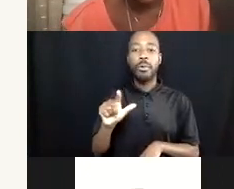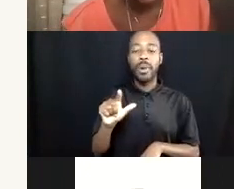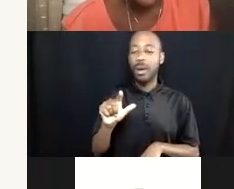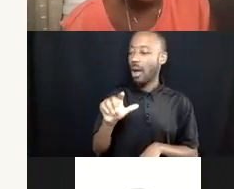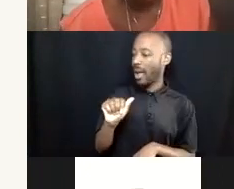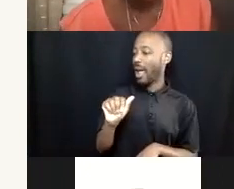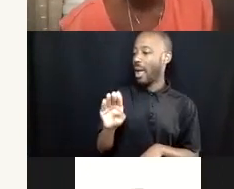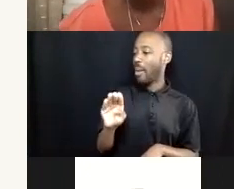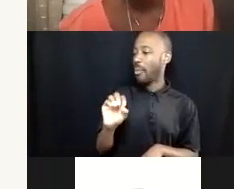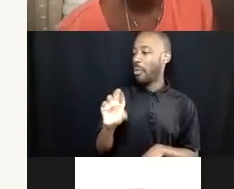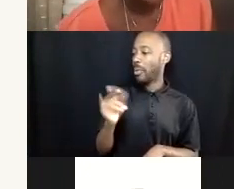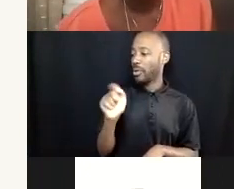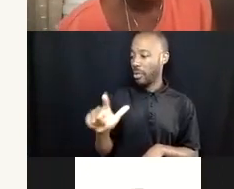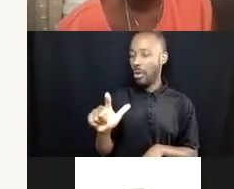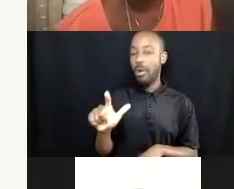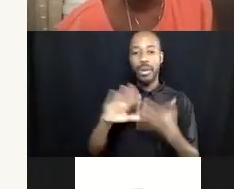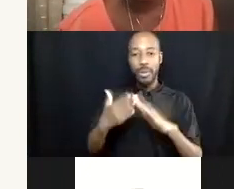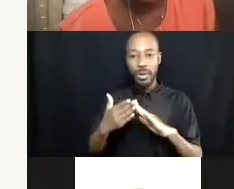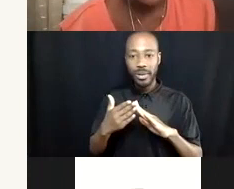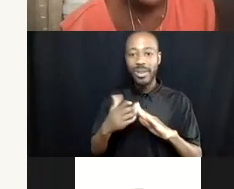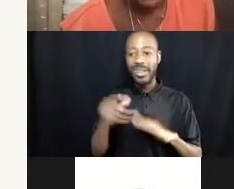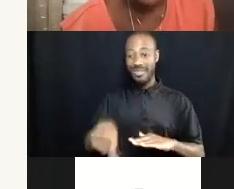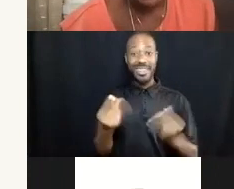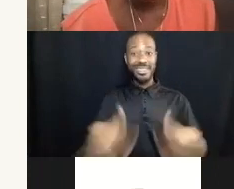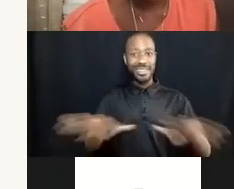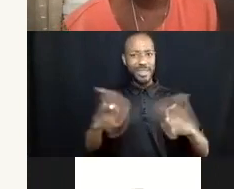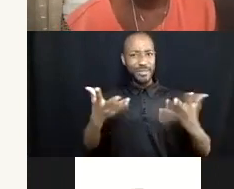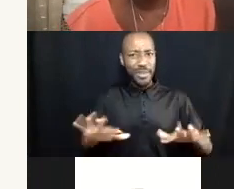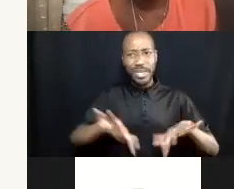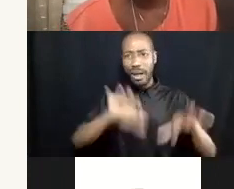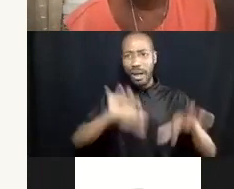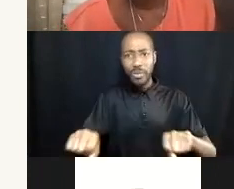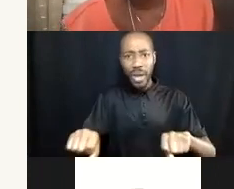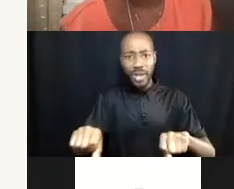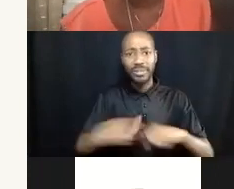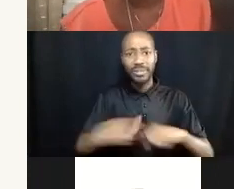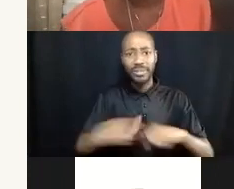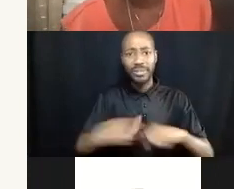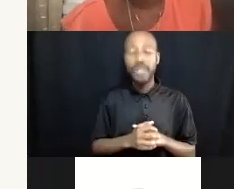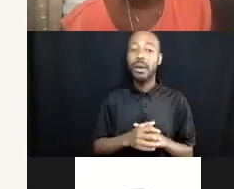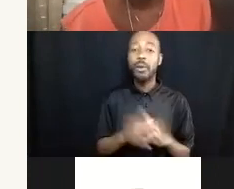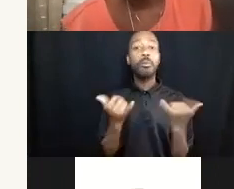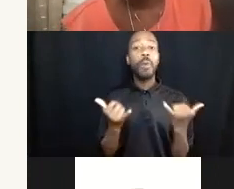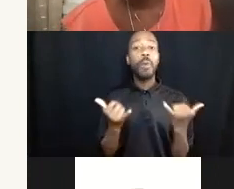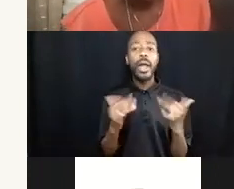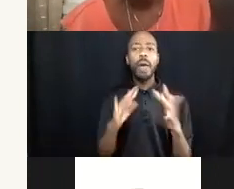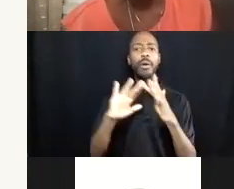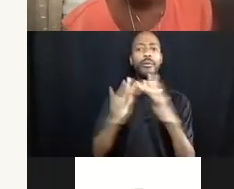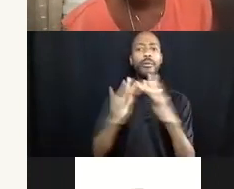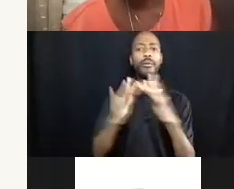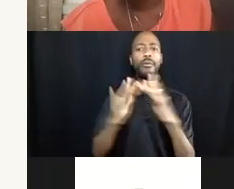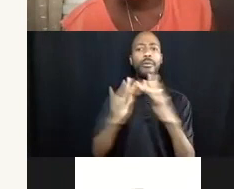was occupied. So even as we're in this virtual space together, I want us to also think about,